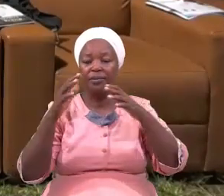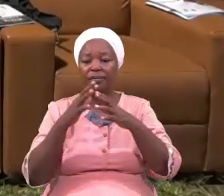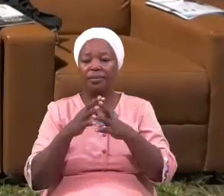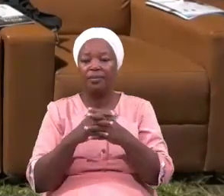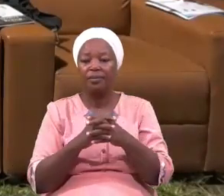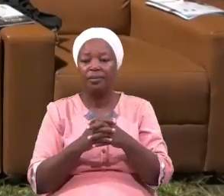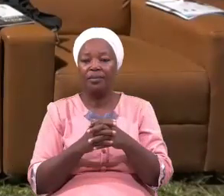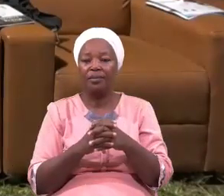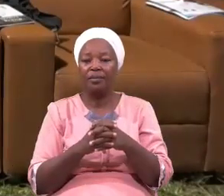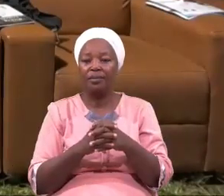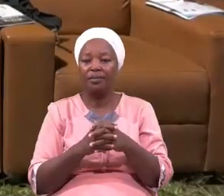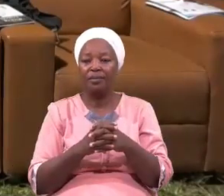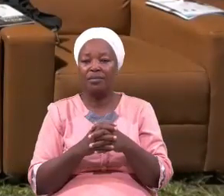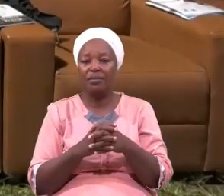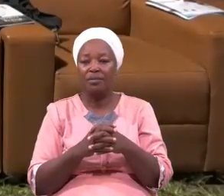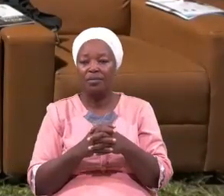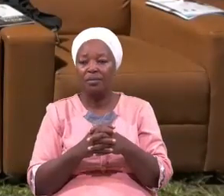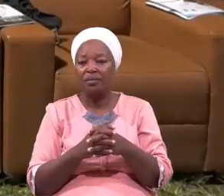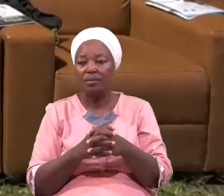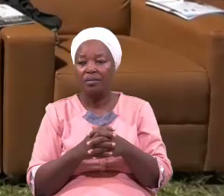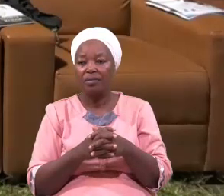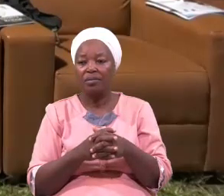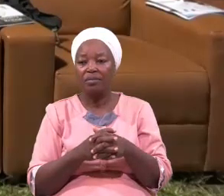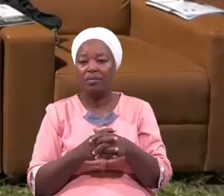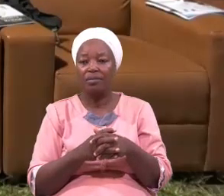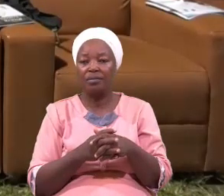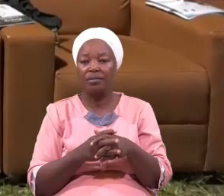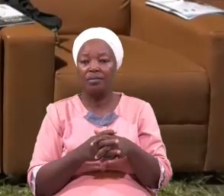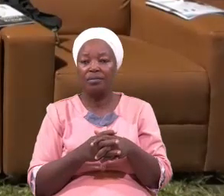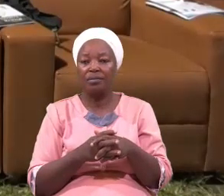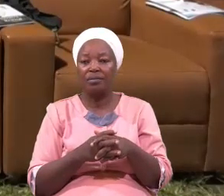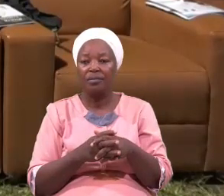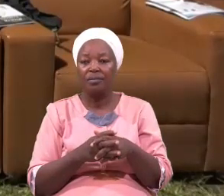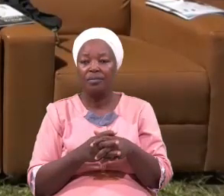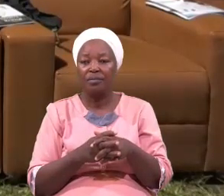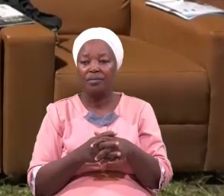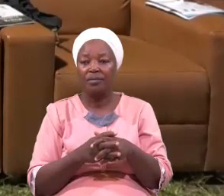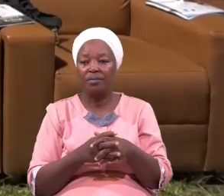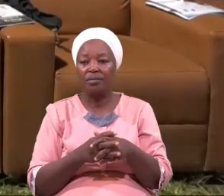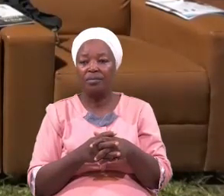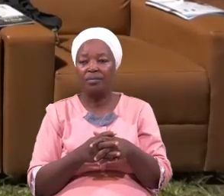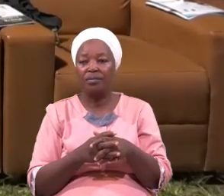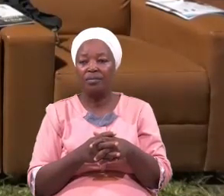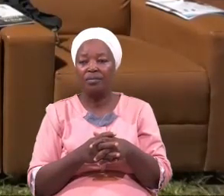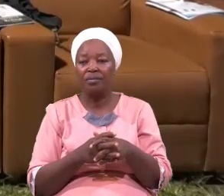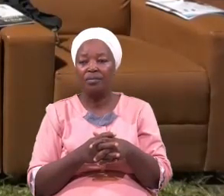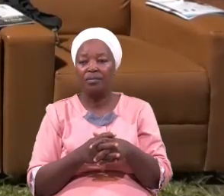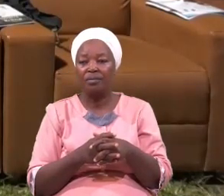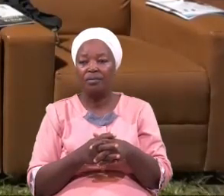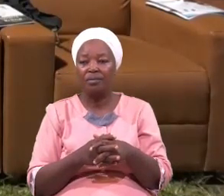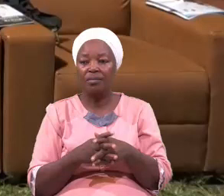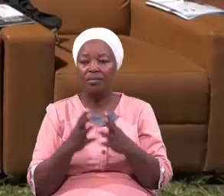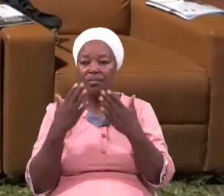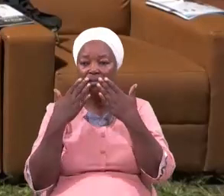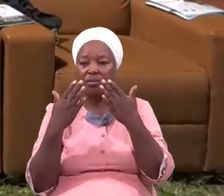Yes, those in front here, are we through now? In the middle here. Okay, all those that are through, please wave